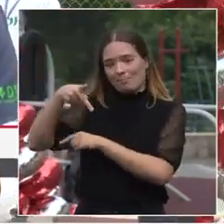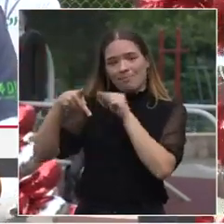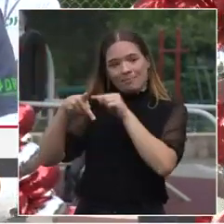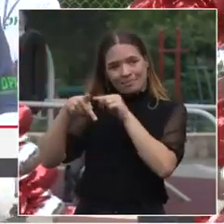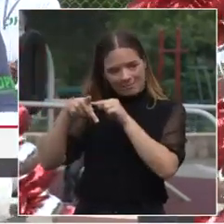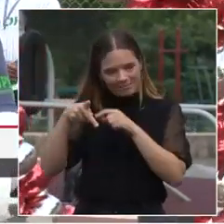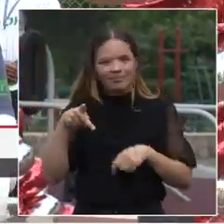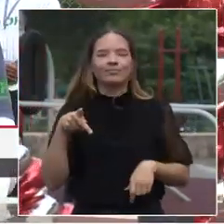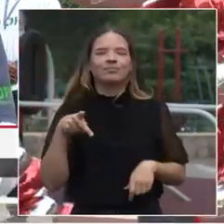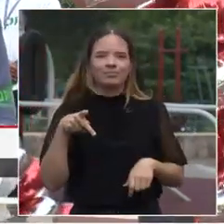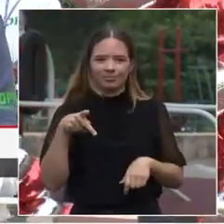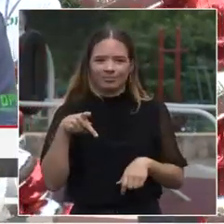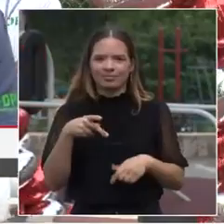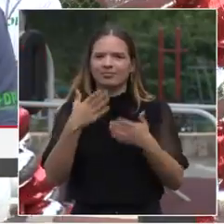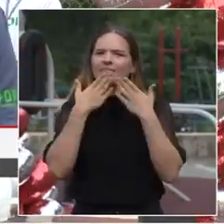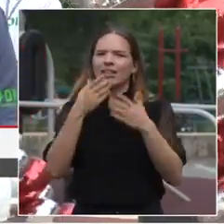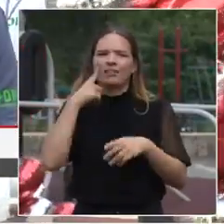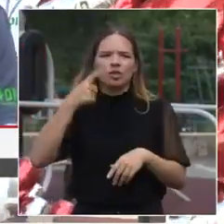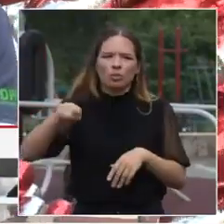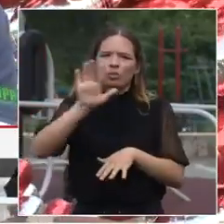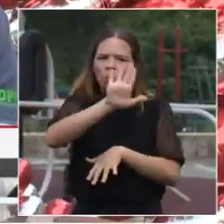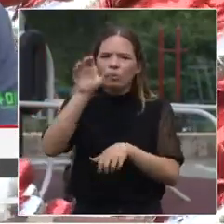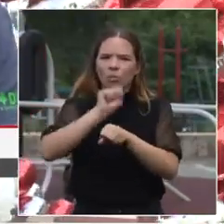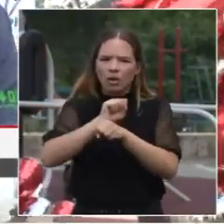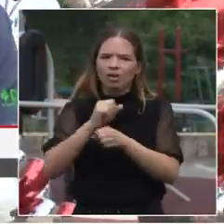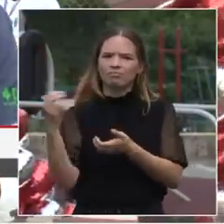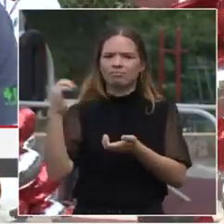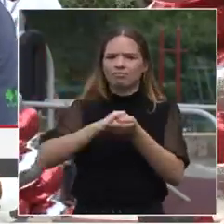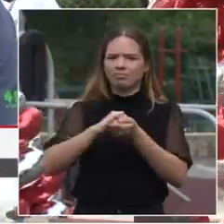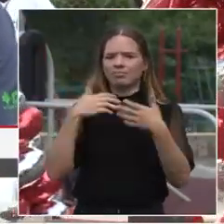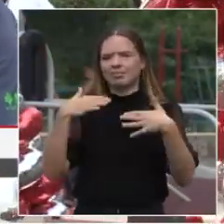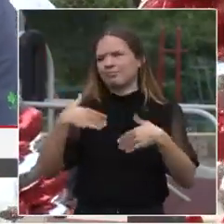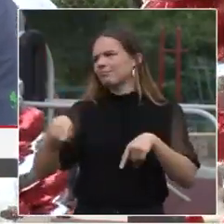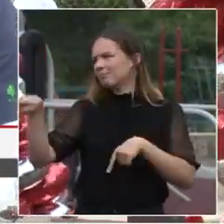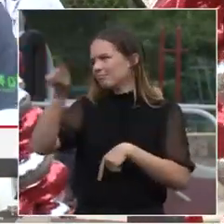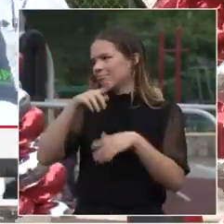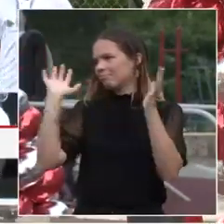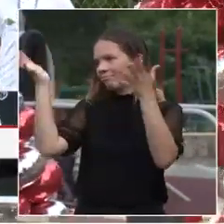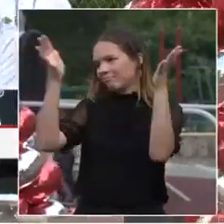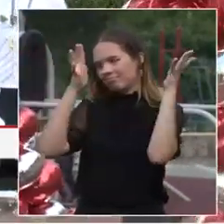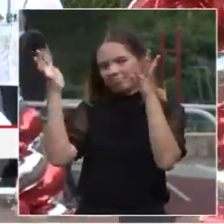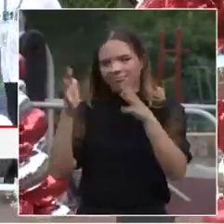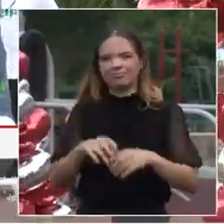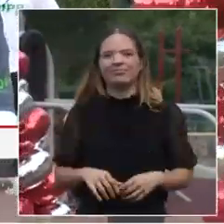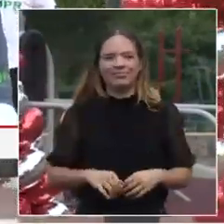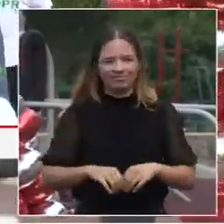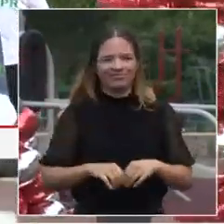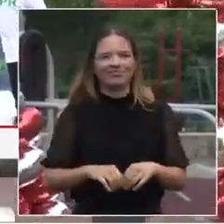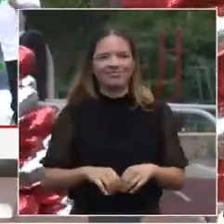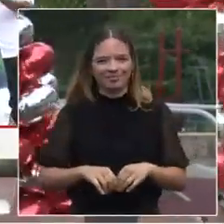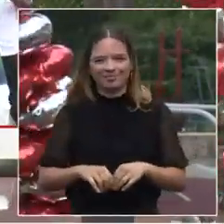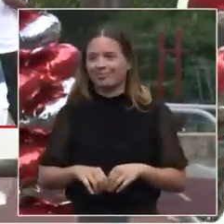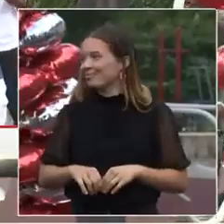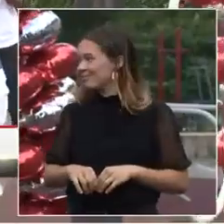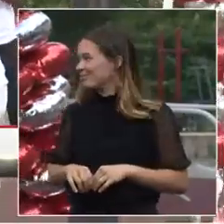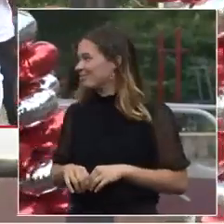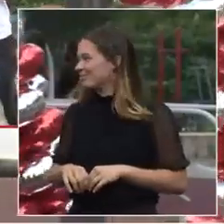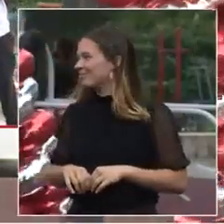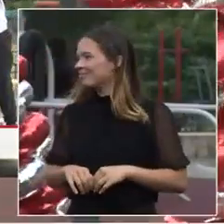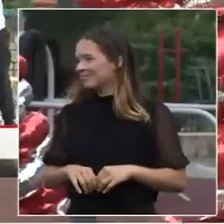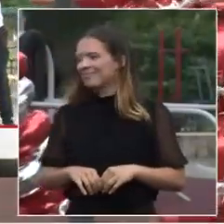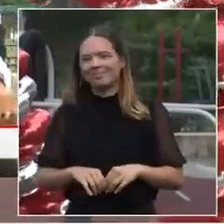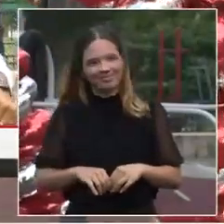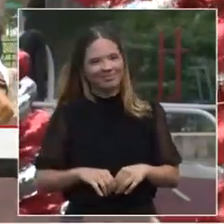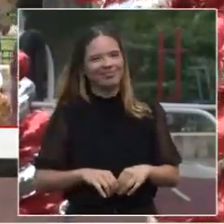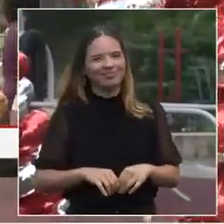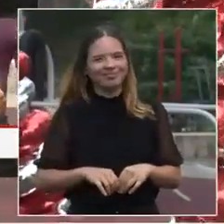collaboration. I want to thank Councilmember, that's right, let's give it up for AARP. Thank you. It's good to see some old friends like Mr. Hampton. We